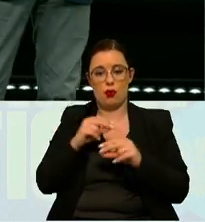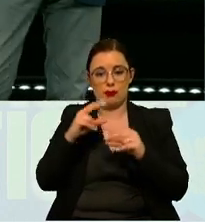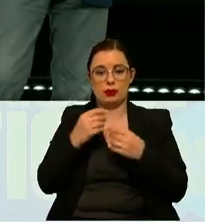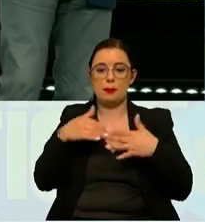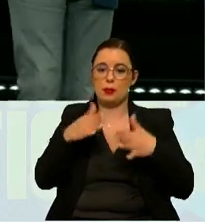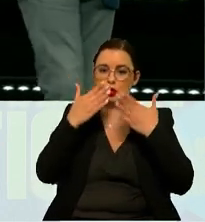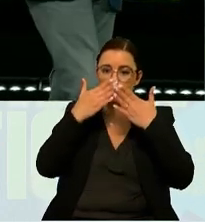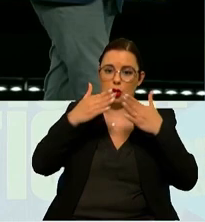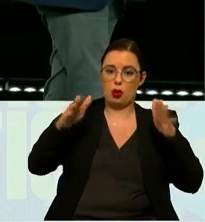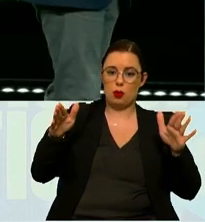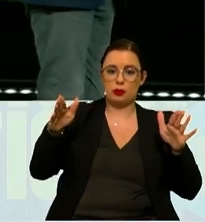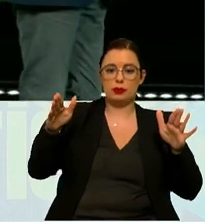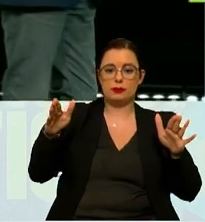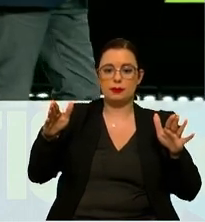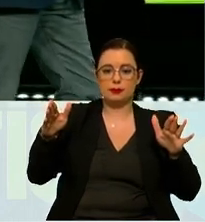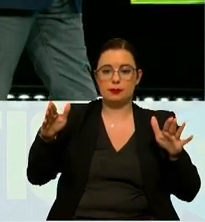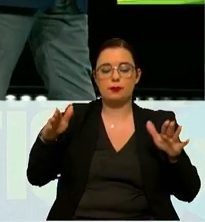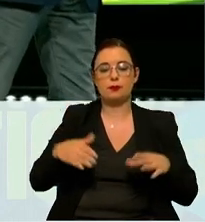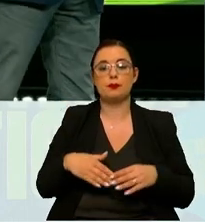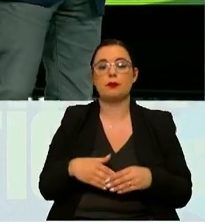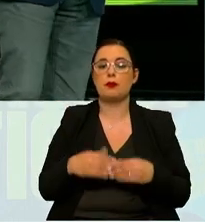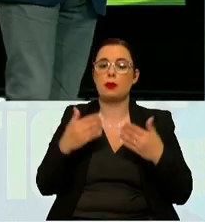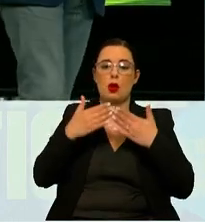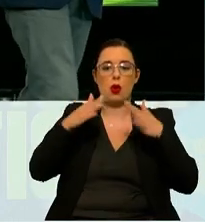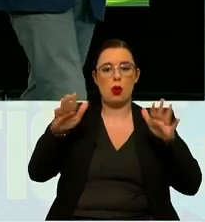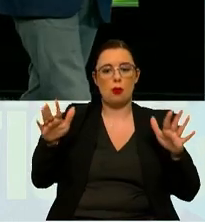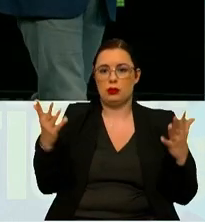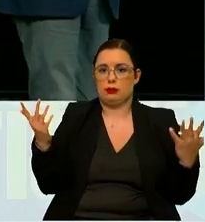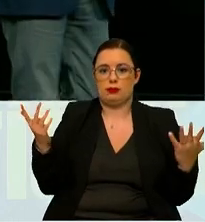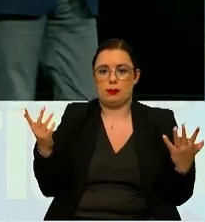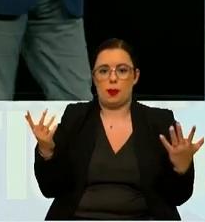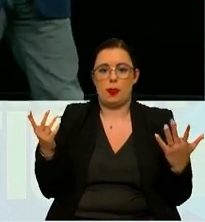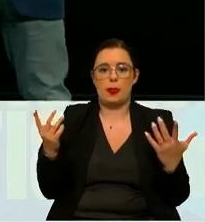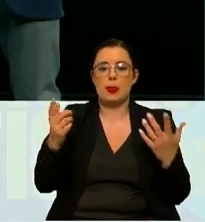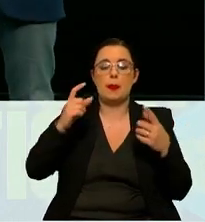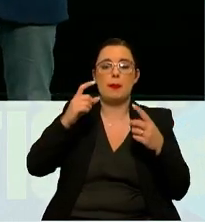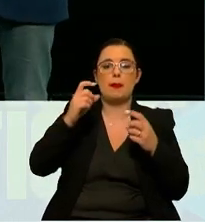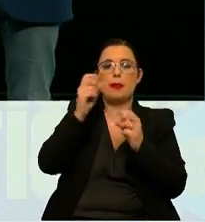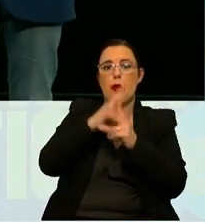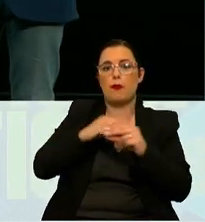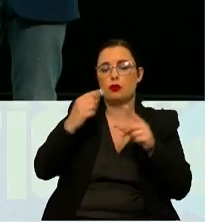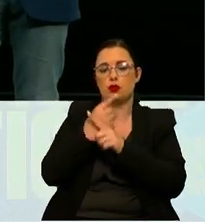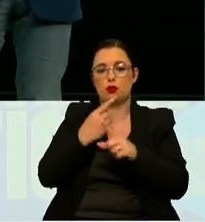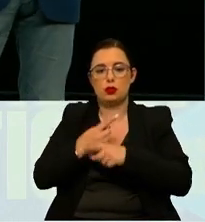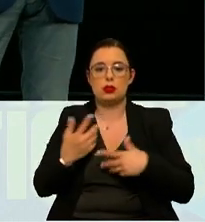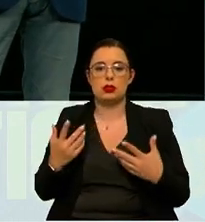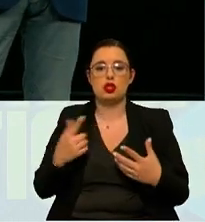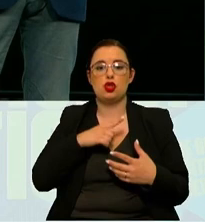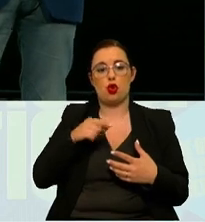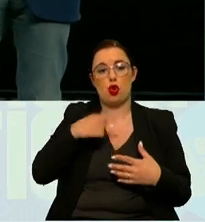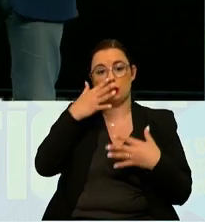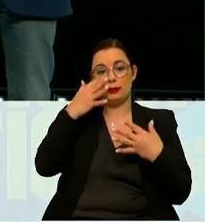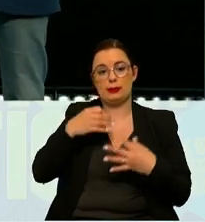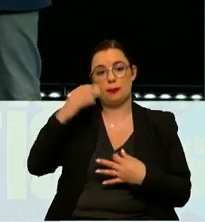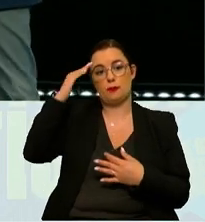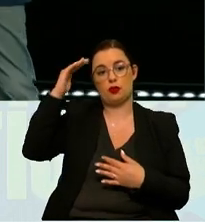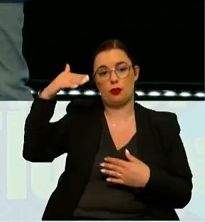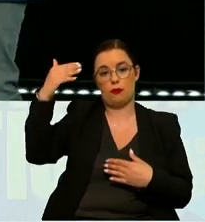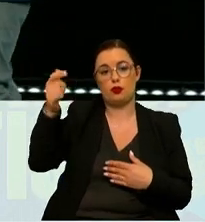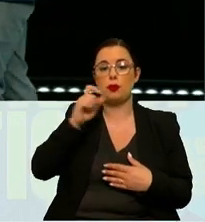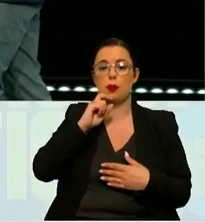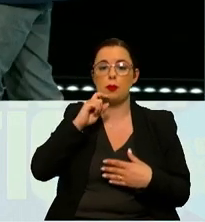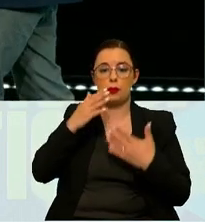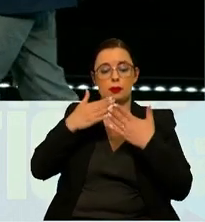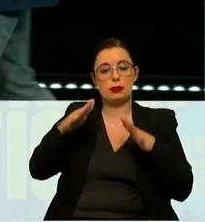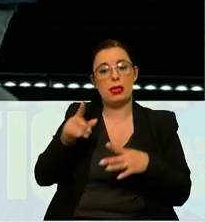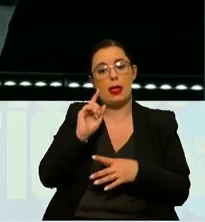We have a huge track record of open sourcing over every innovation that we have built. We believe that the future must be open. That's why we